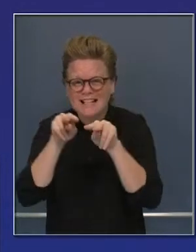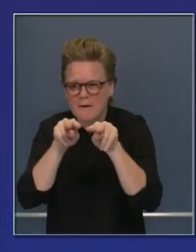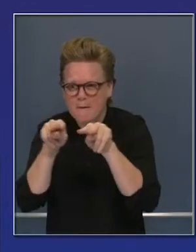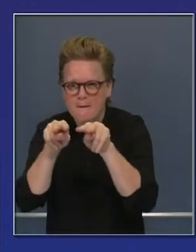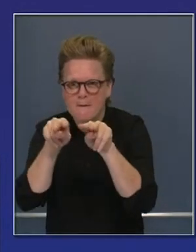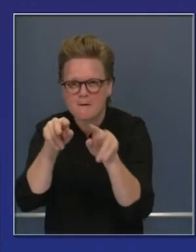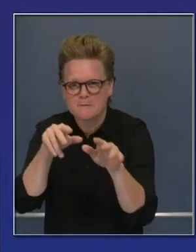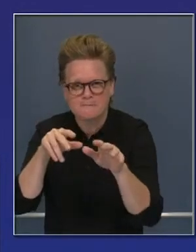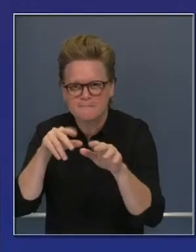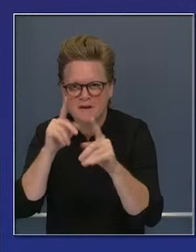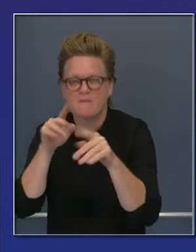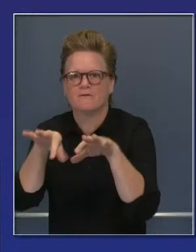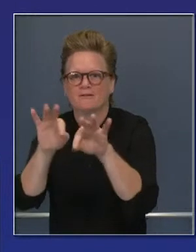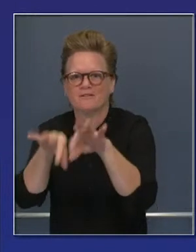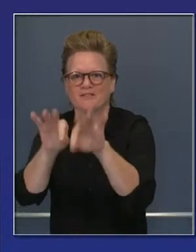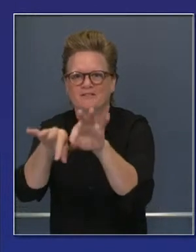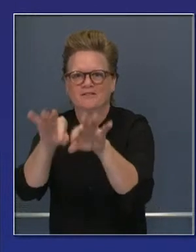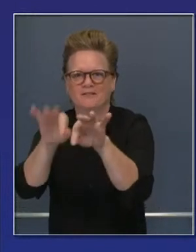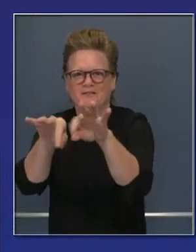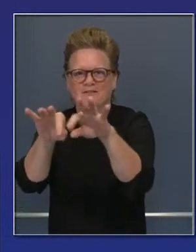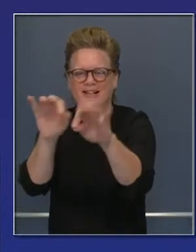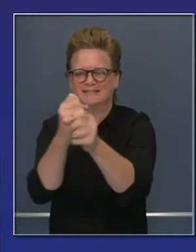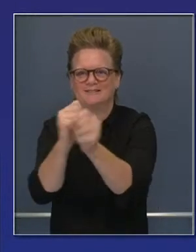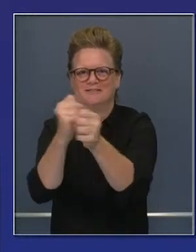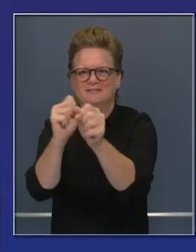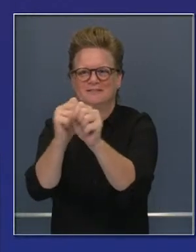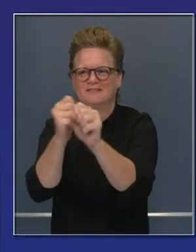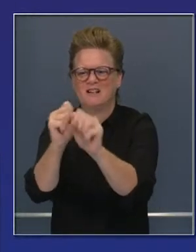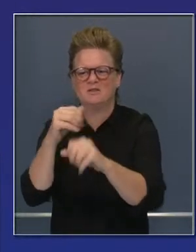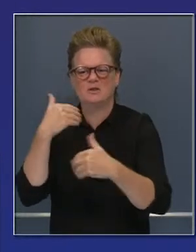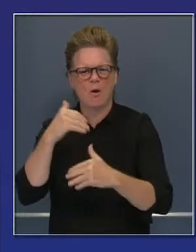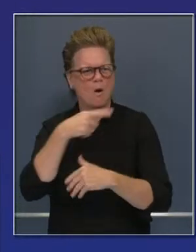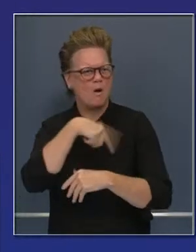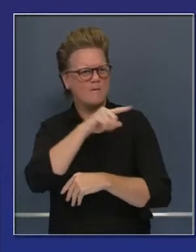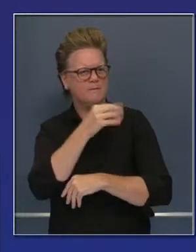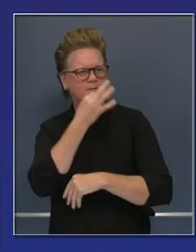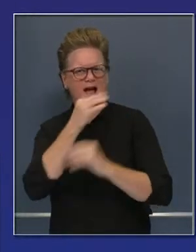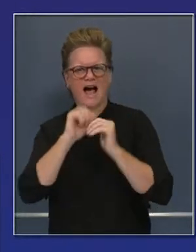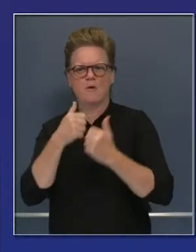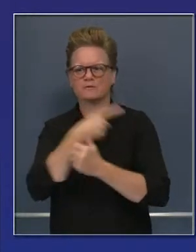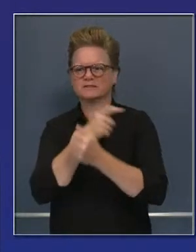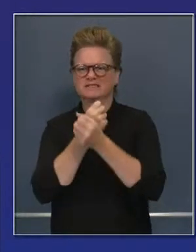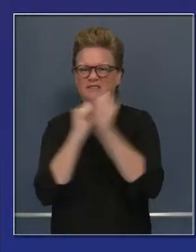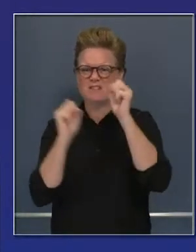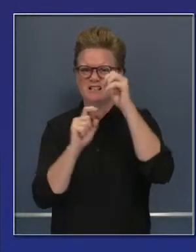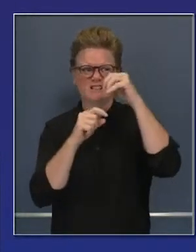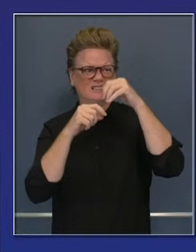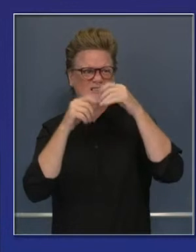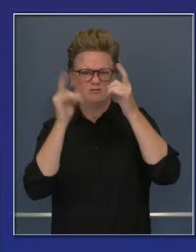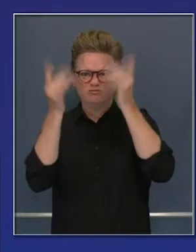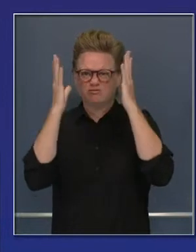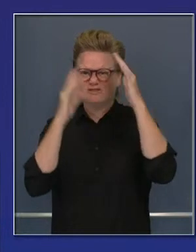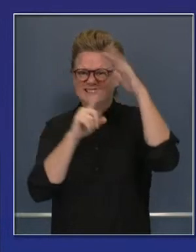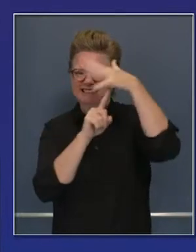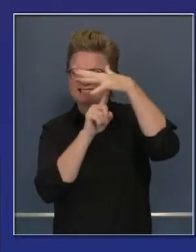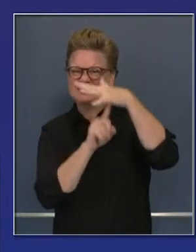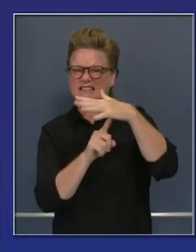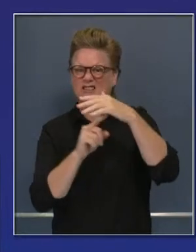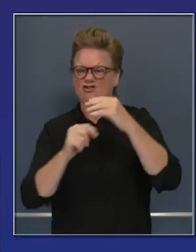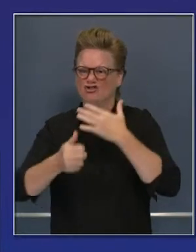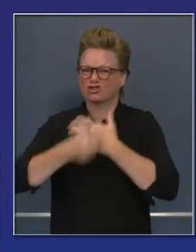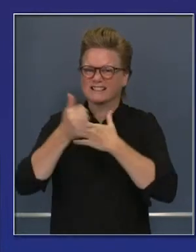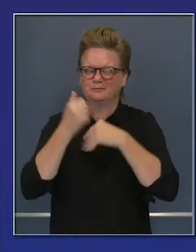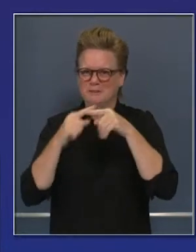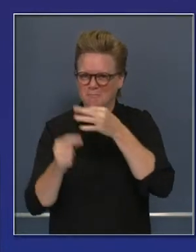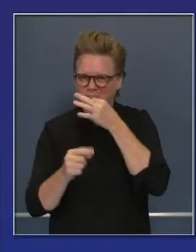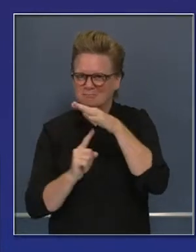With those night goggles, they were able to descend, find a safe place to land, and they made a